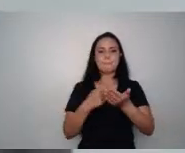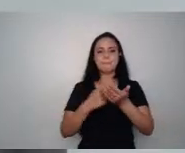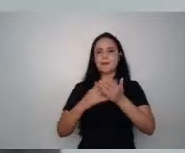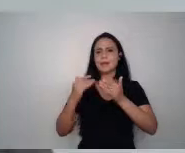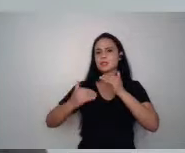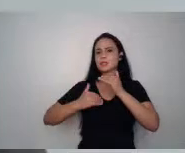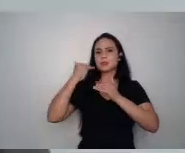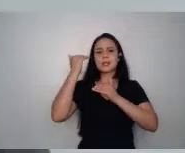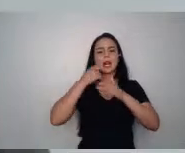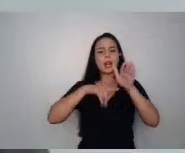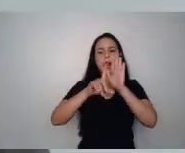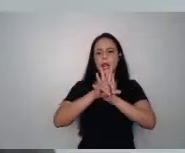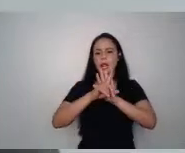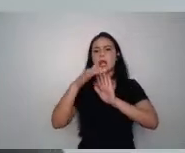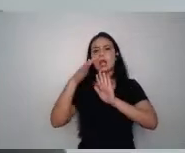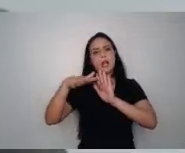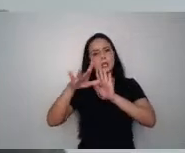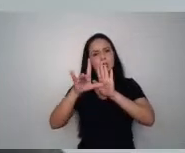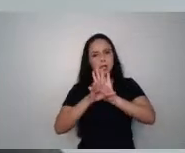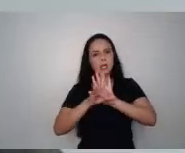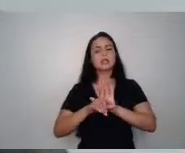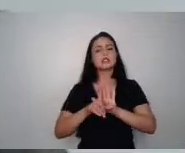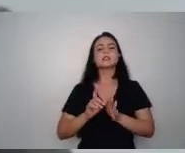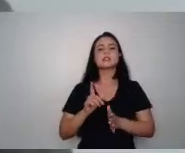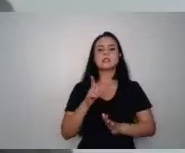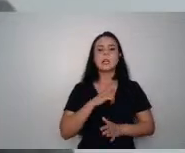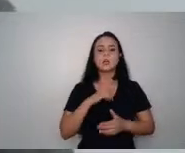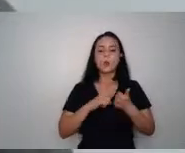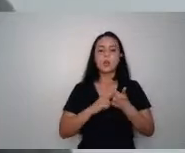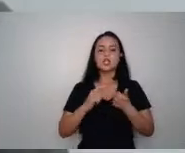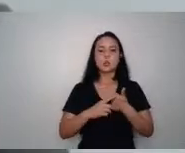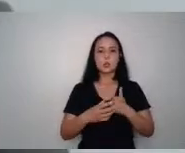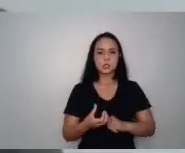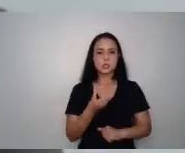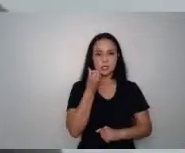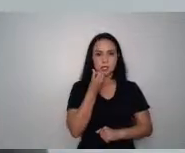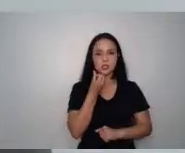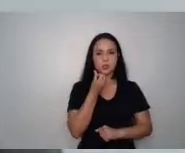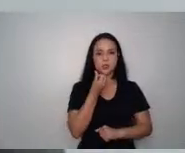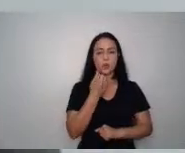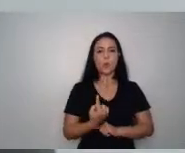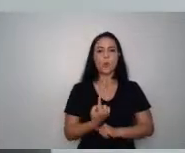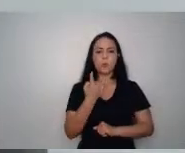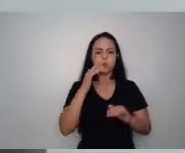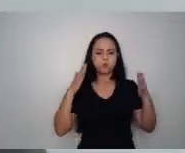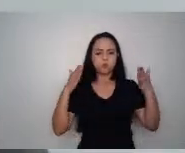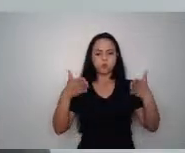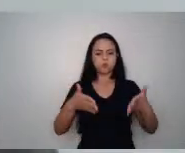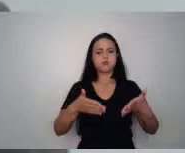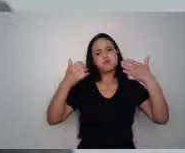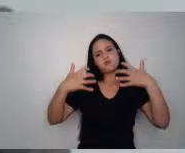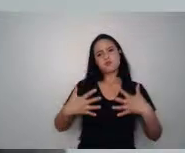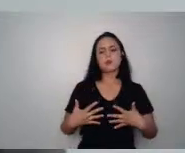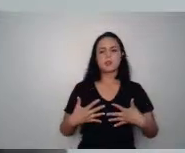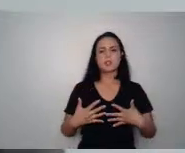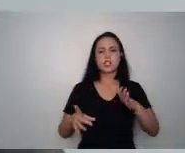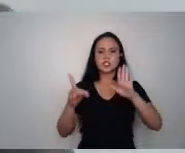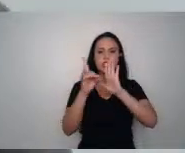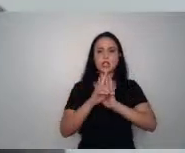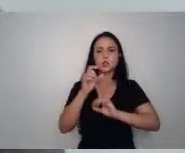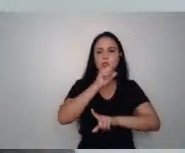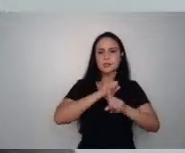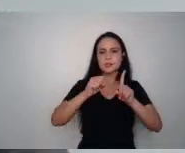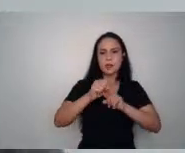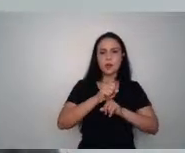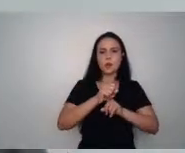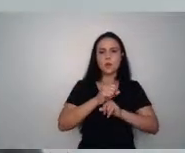it's called the Citizen Constitution or the Higher Pact, and it's a sixth article. It has a